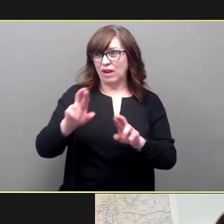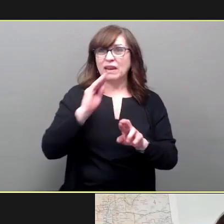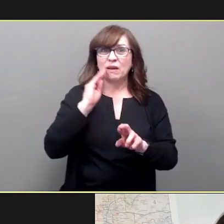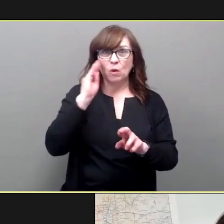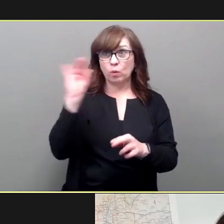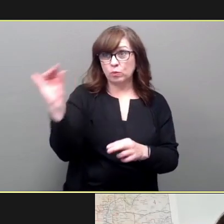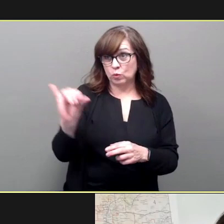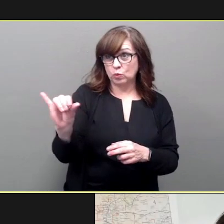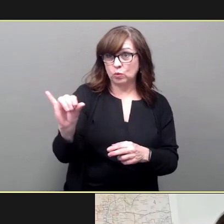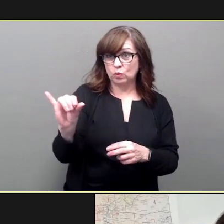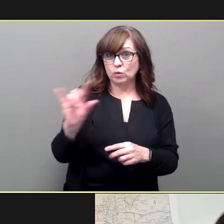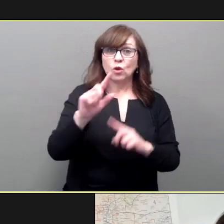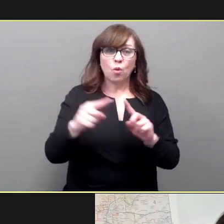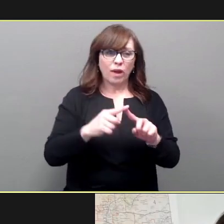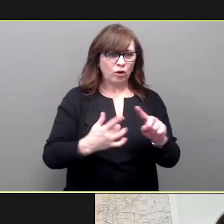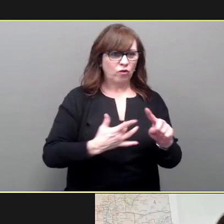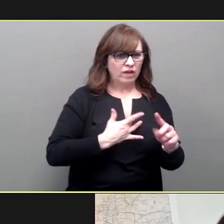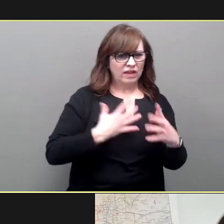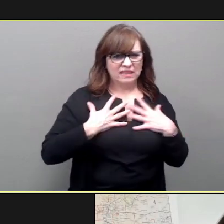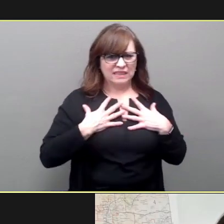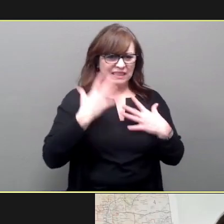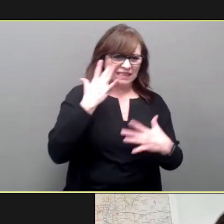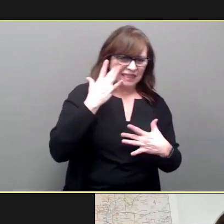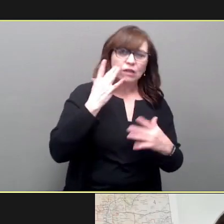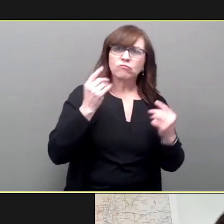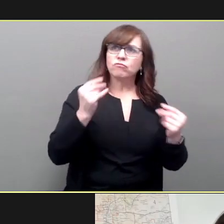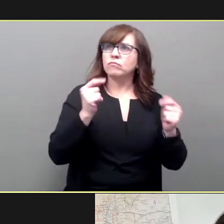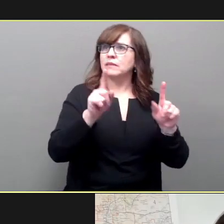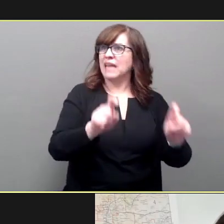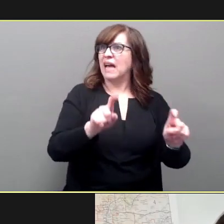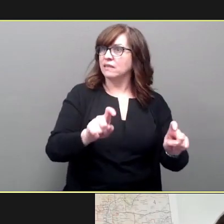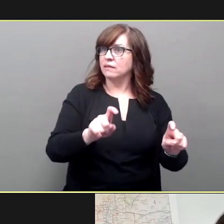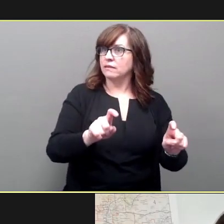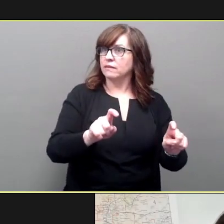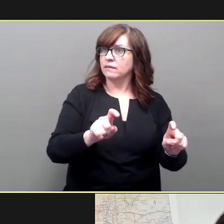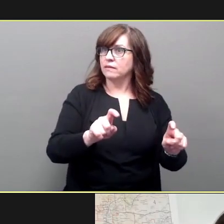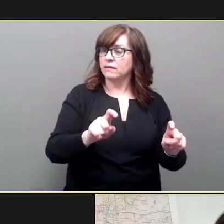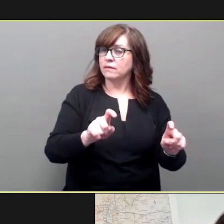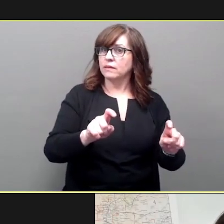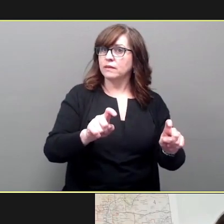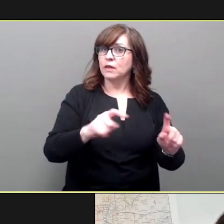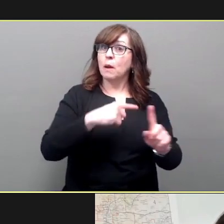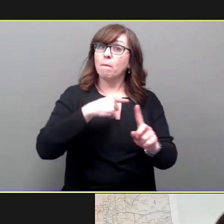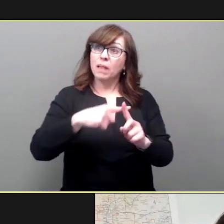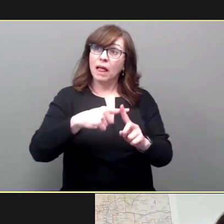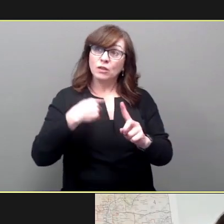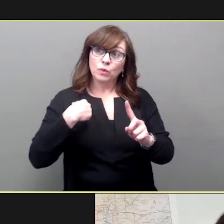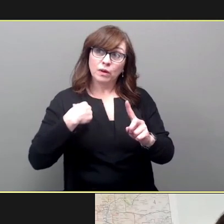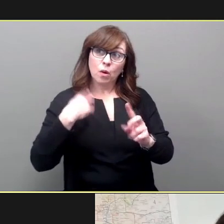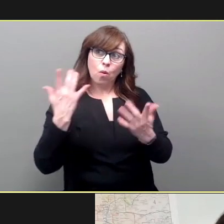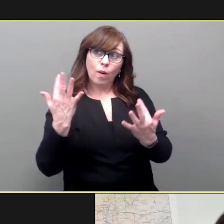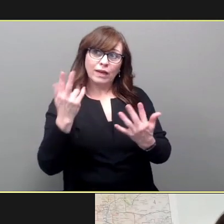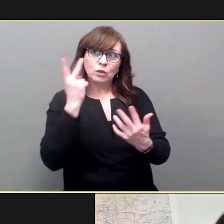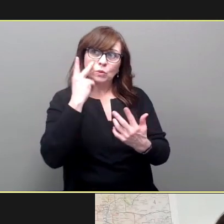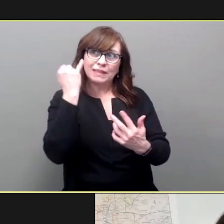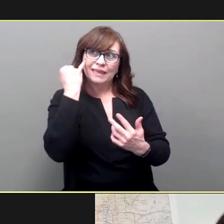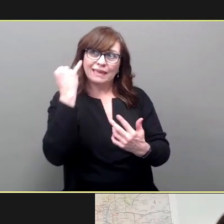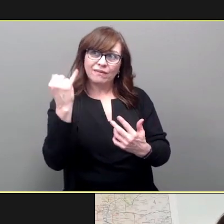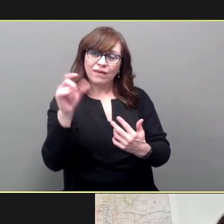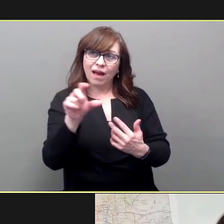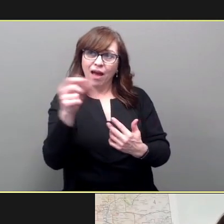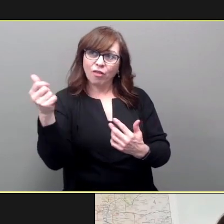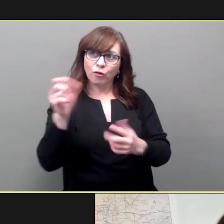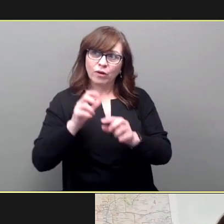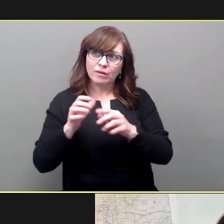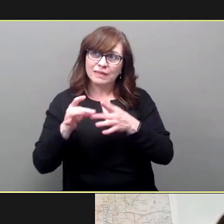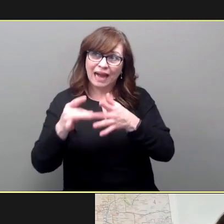So when you get symptoms, you can test immediately. And we're waiting for additional guidance about whether there's a second test in there and